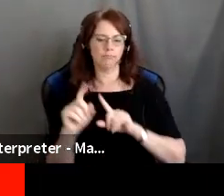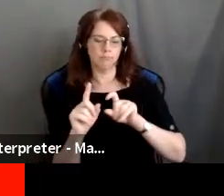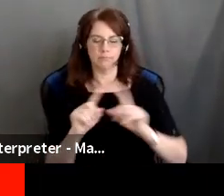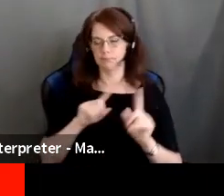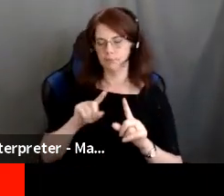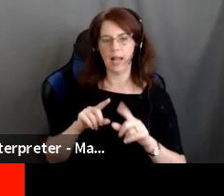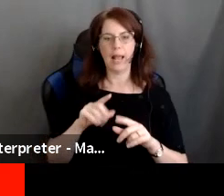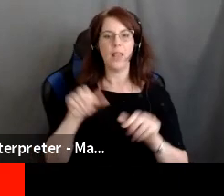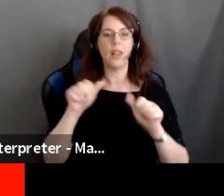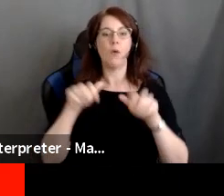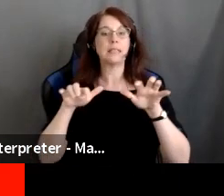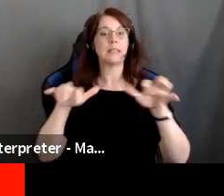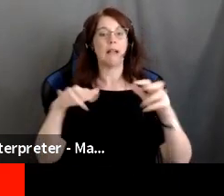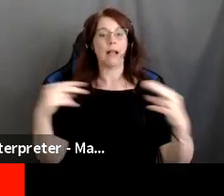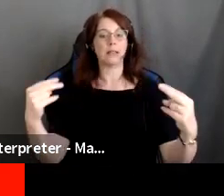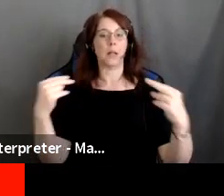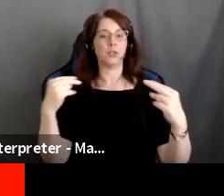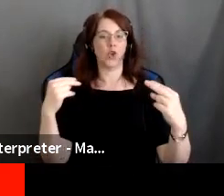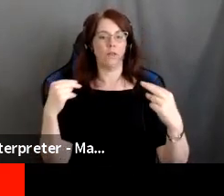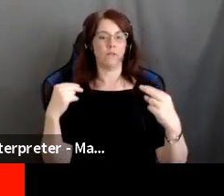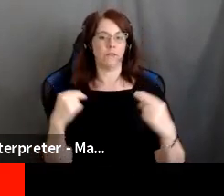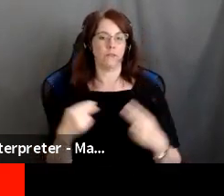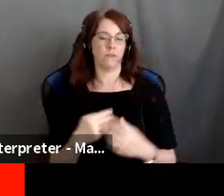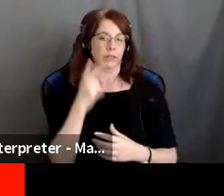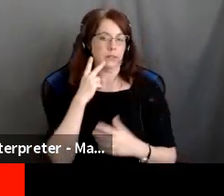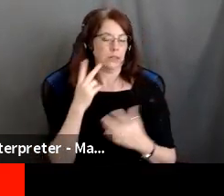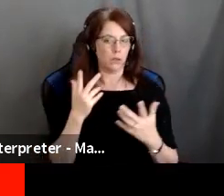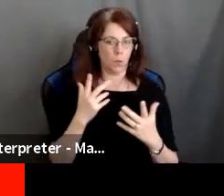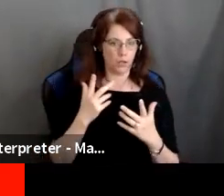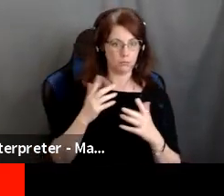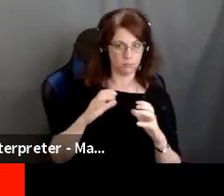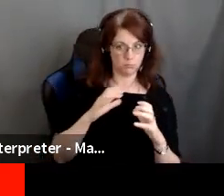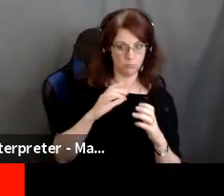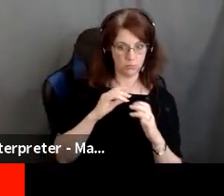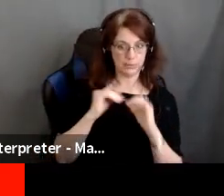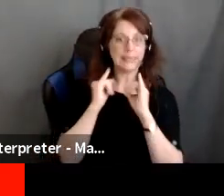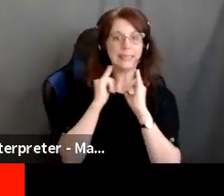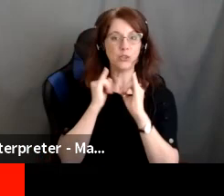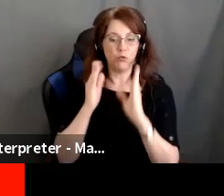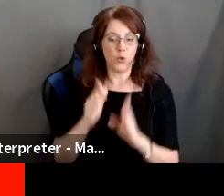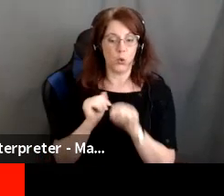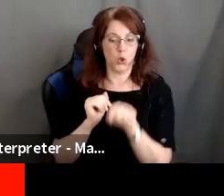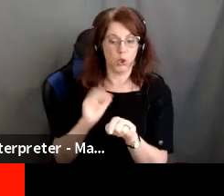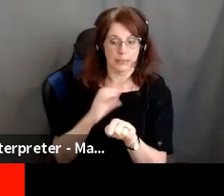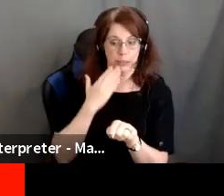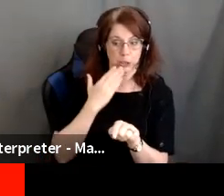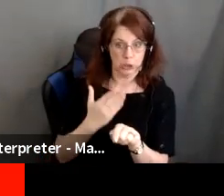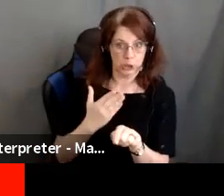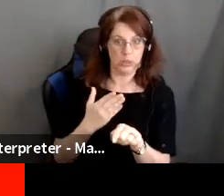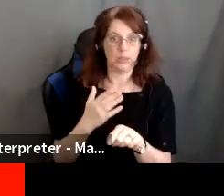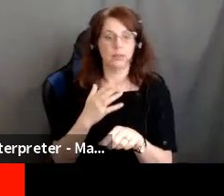typically observers to see what went wrong. The interviewee did well in the